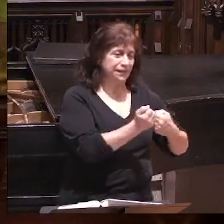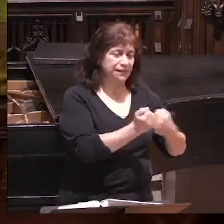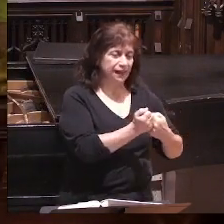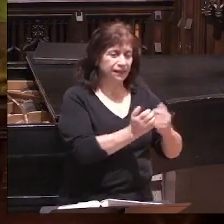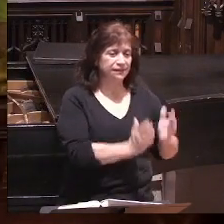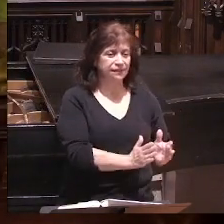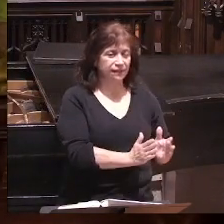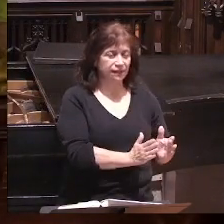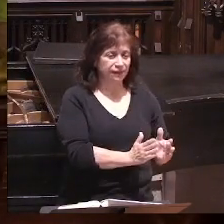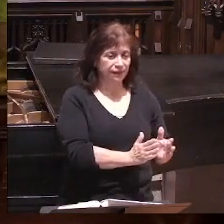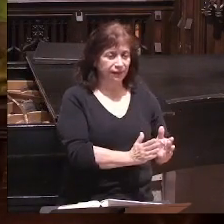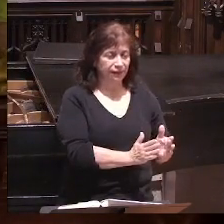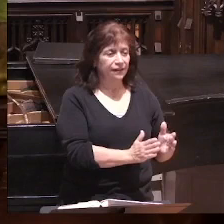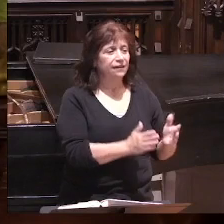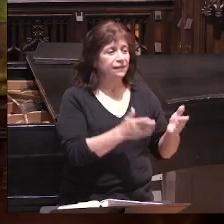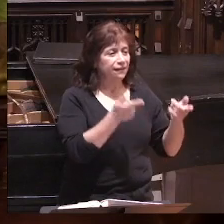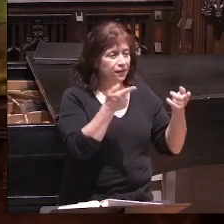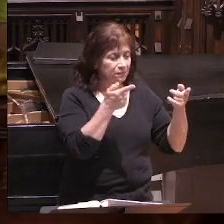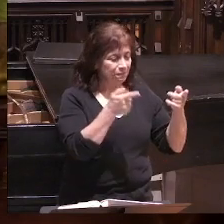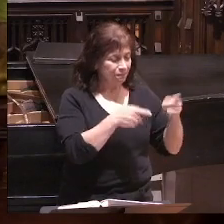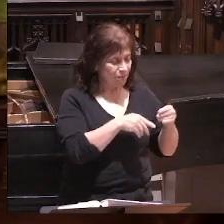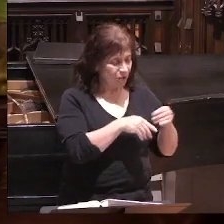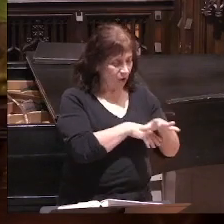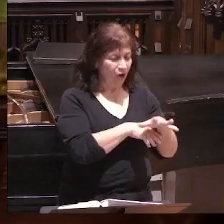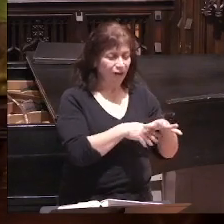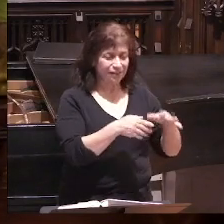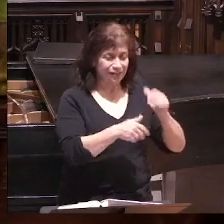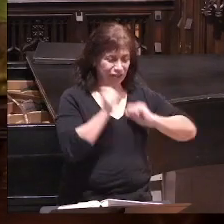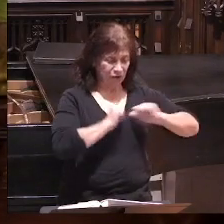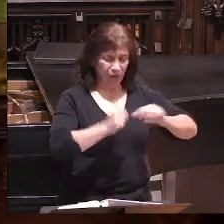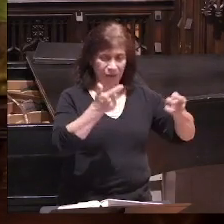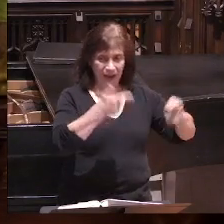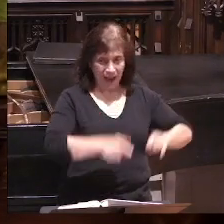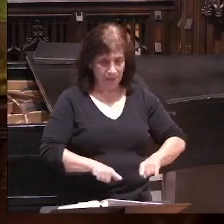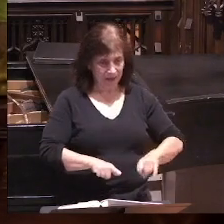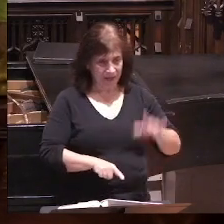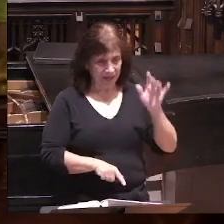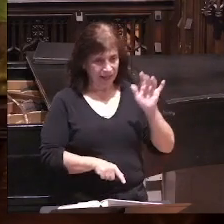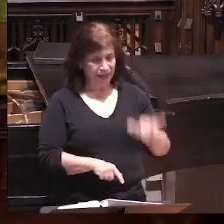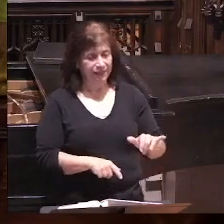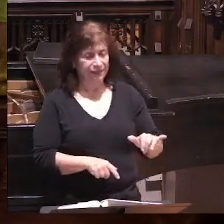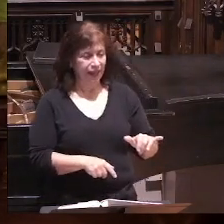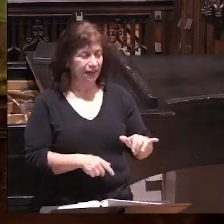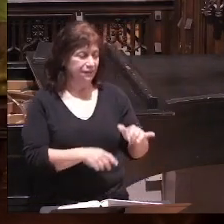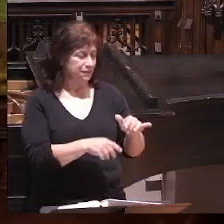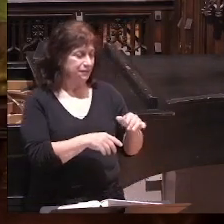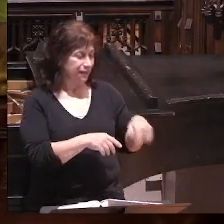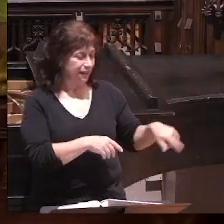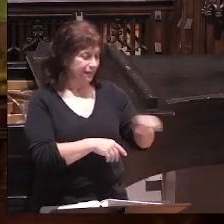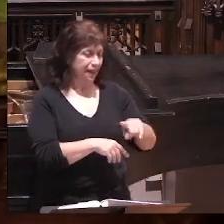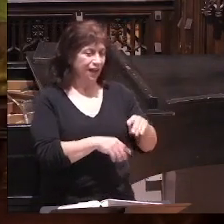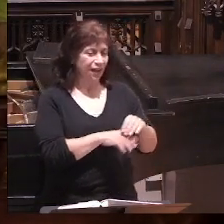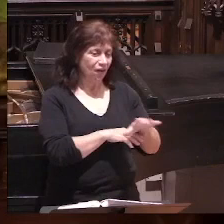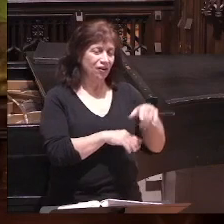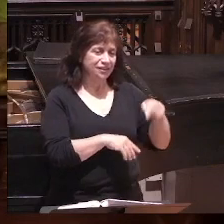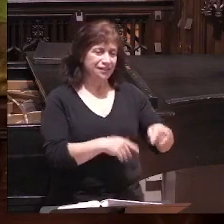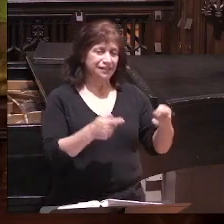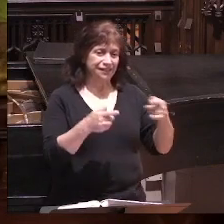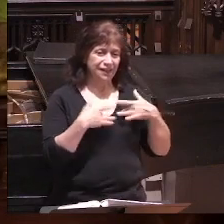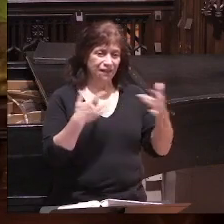that make the magic happen, that turn this event into a